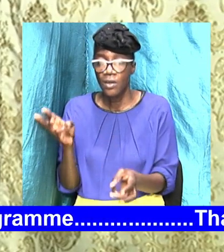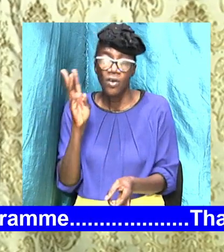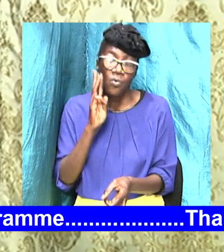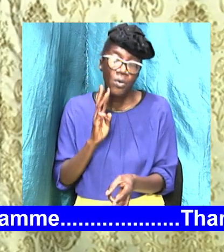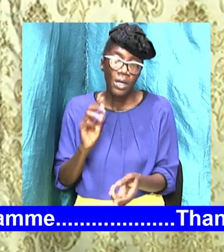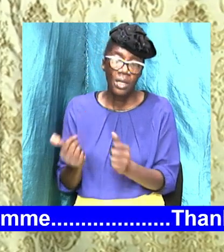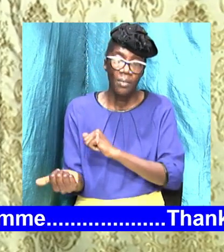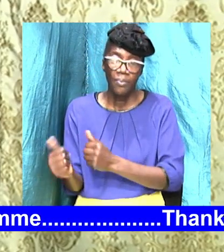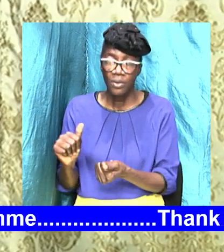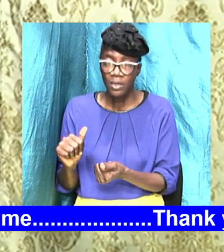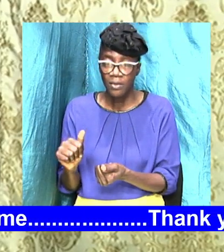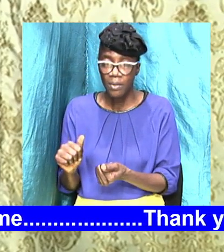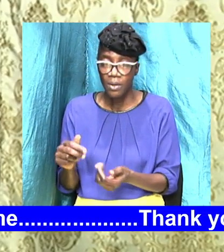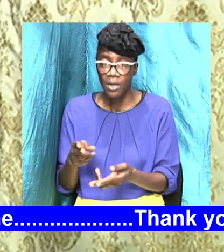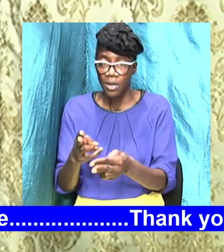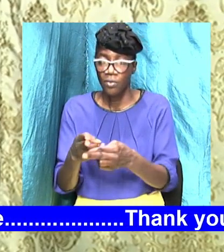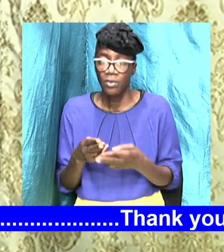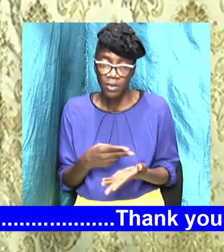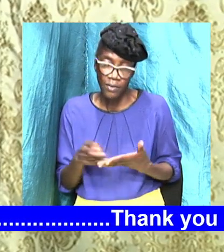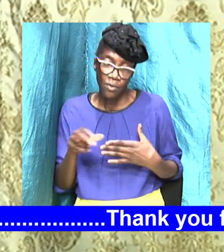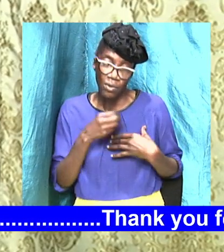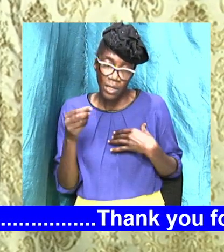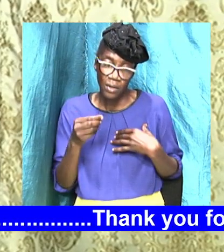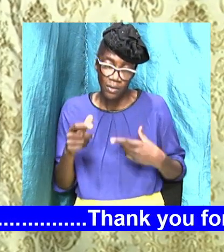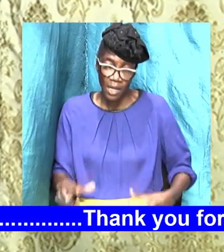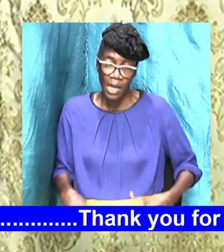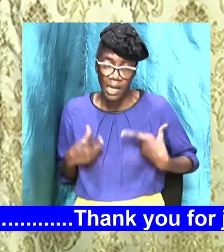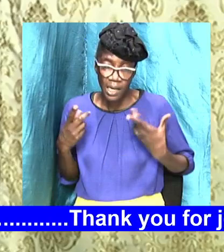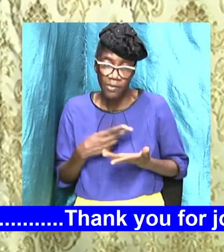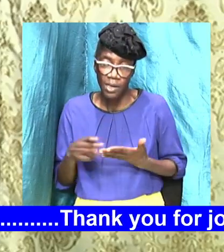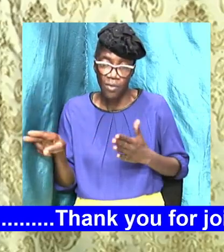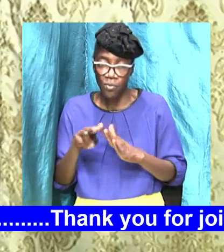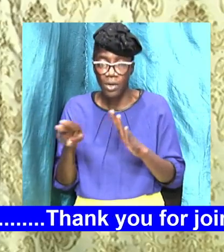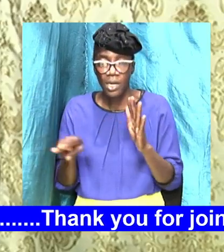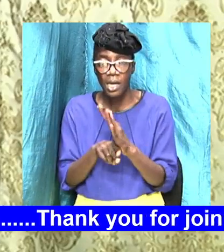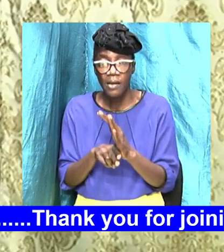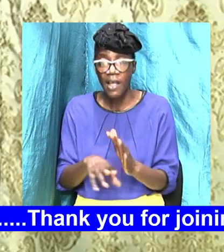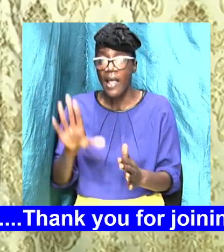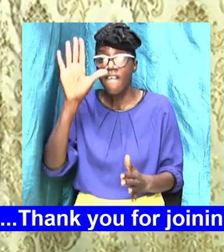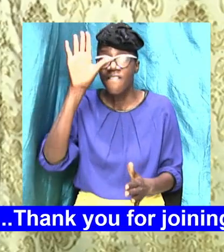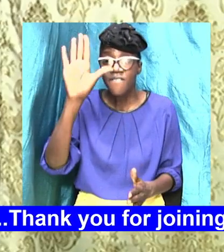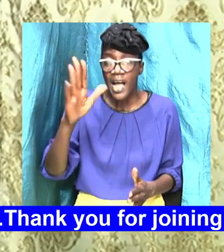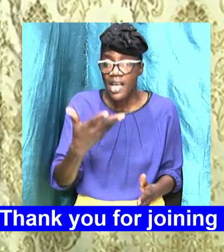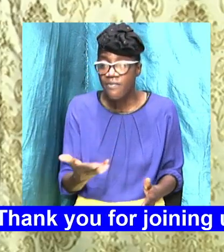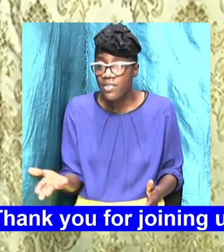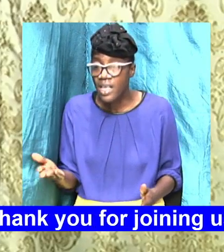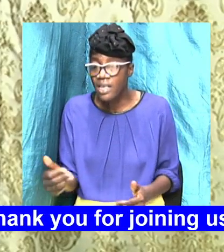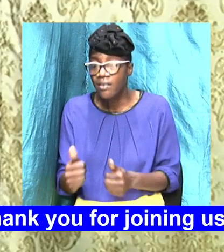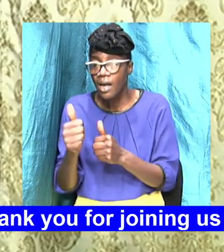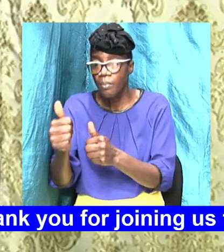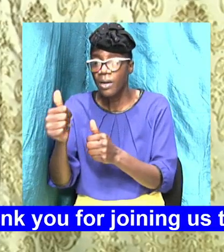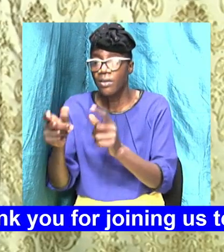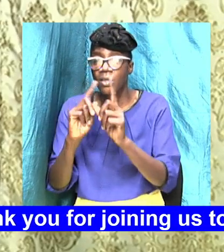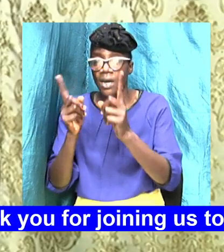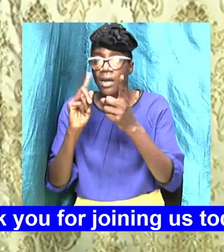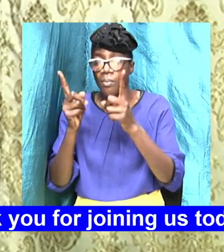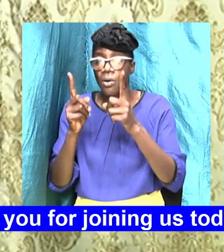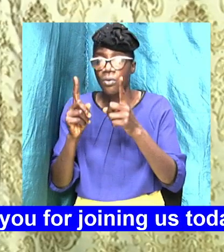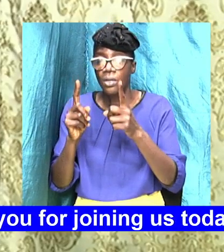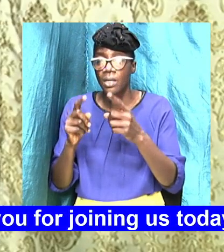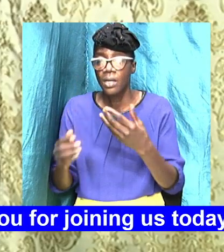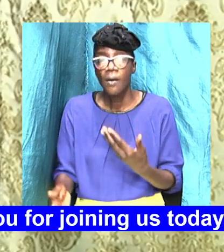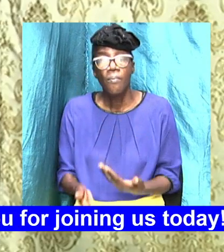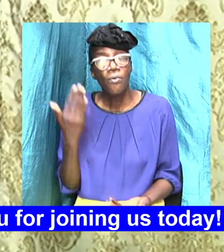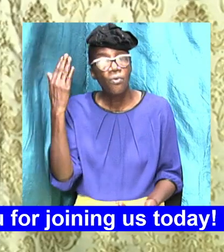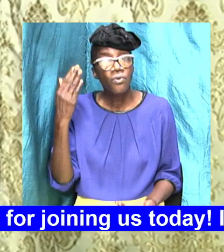baptism, infilling of the Holy Ghost, and living a holy life. That was the five basic things that the apostle talk about. They talk about that